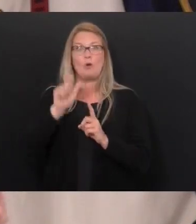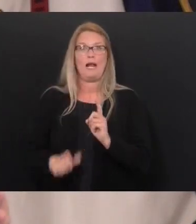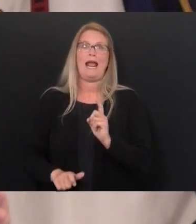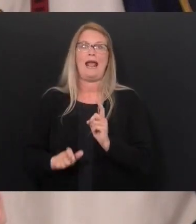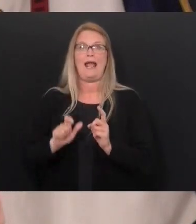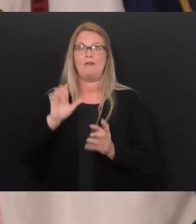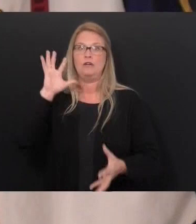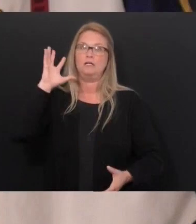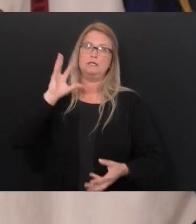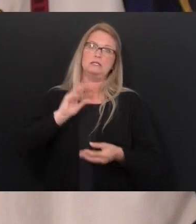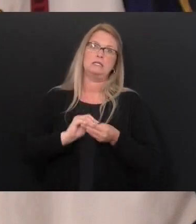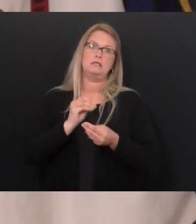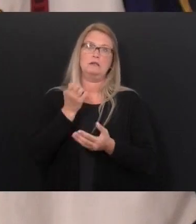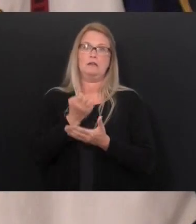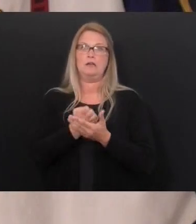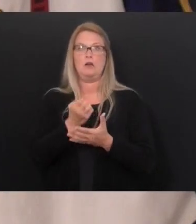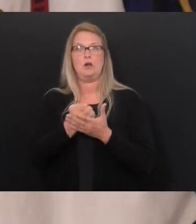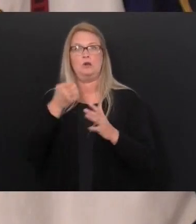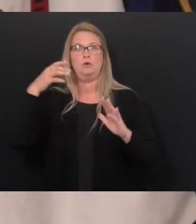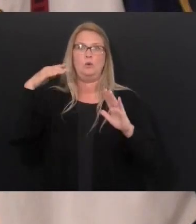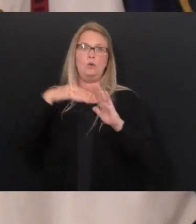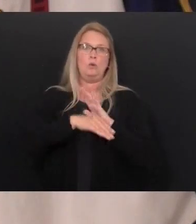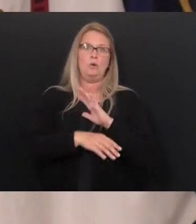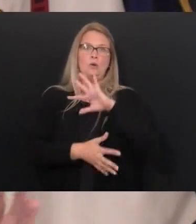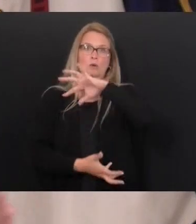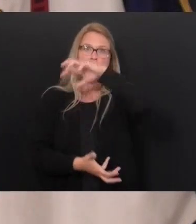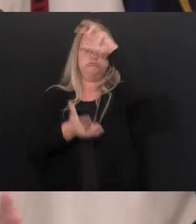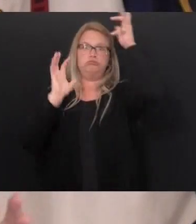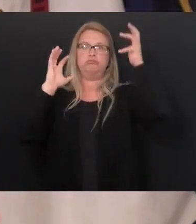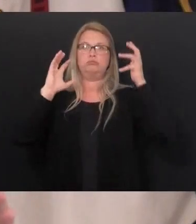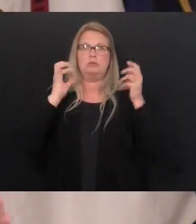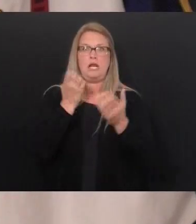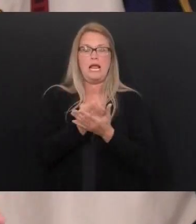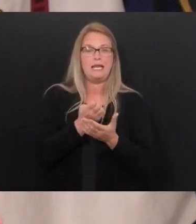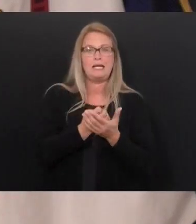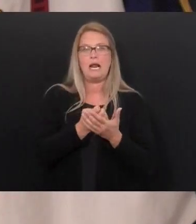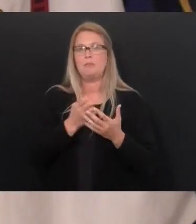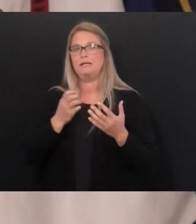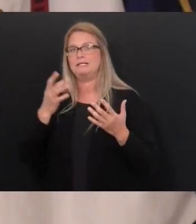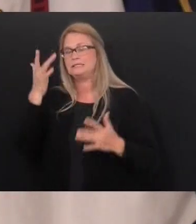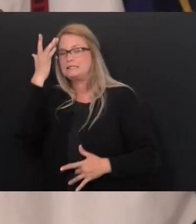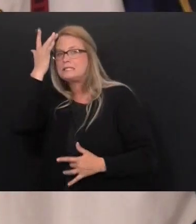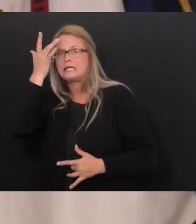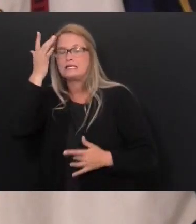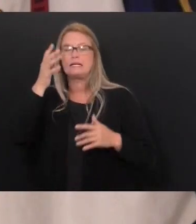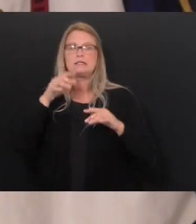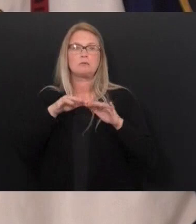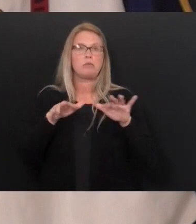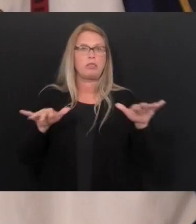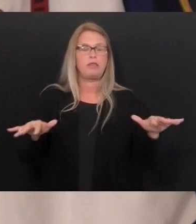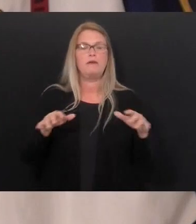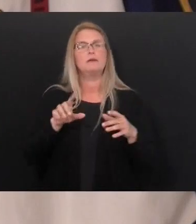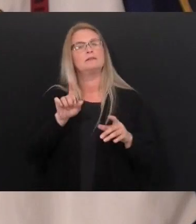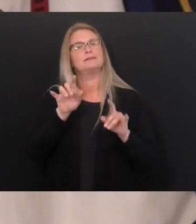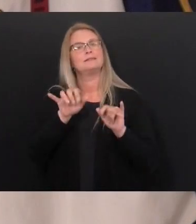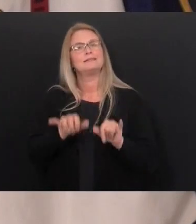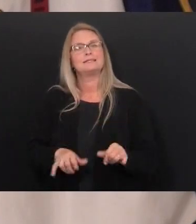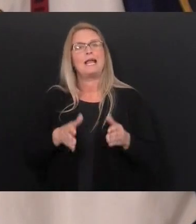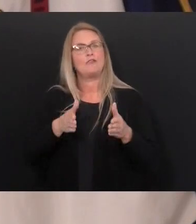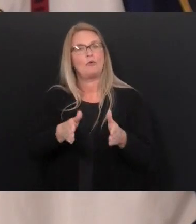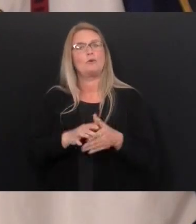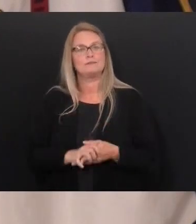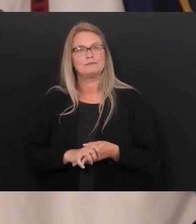total meltdown of our whole country in every way, from economic to sickness beyond belief, just stay the